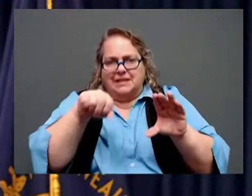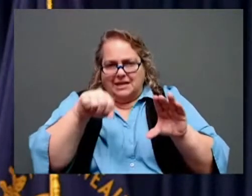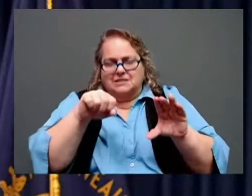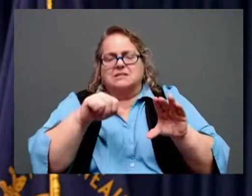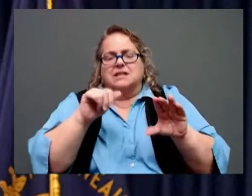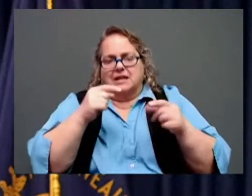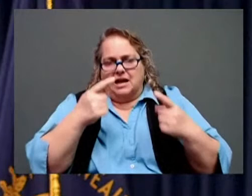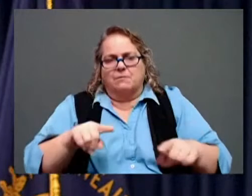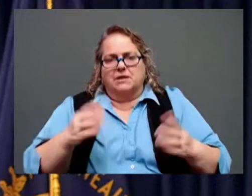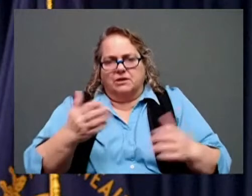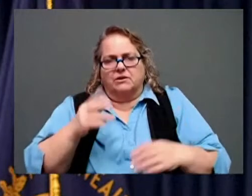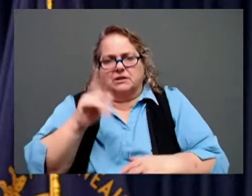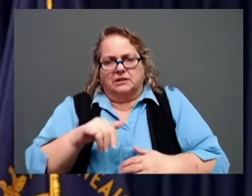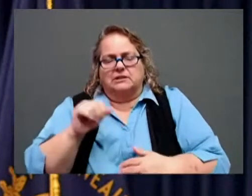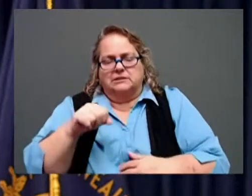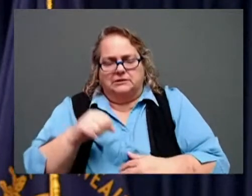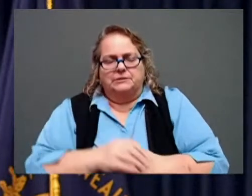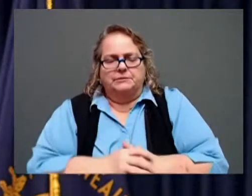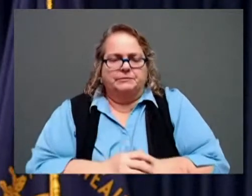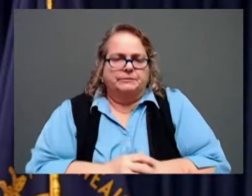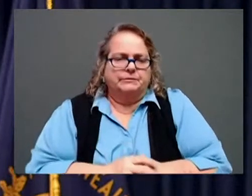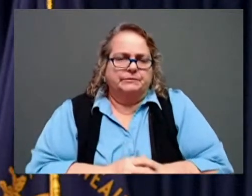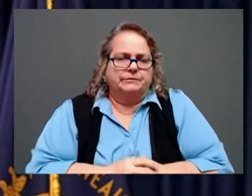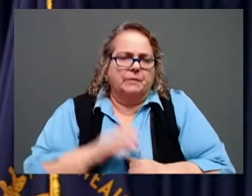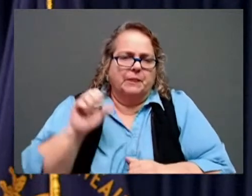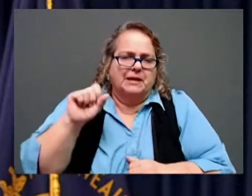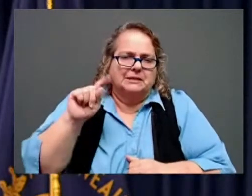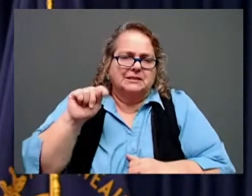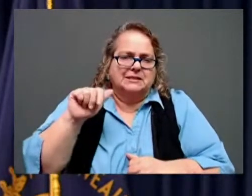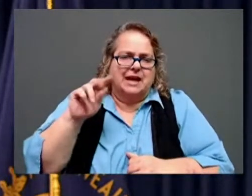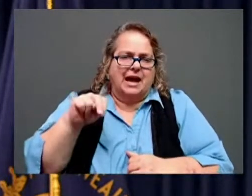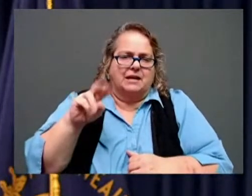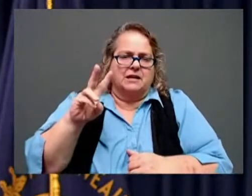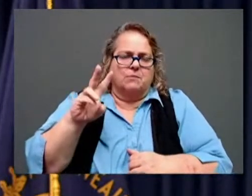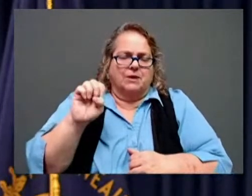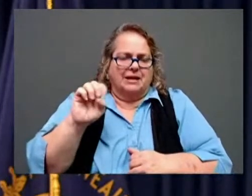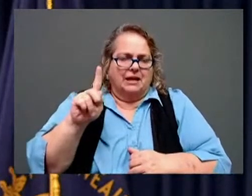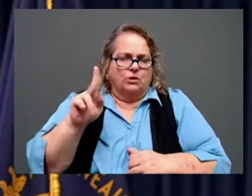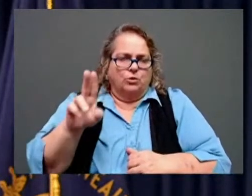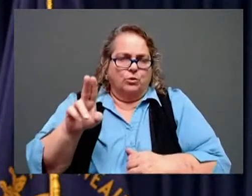Kentucky. Stan Ingold from WEKU.